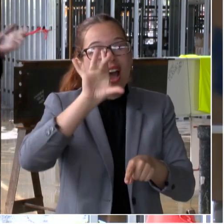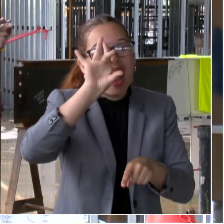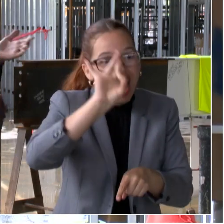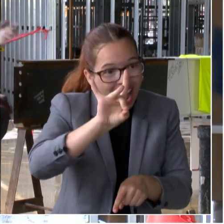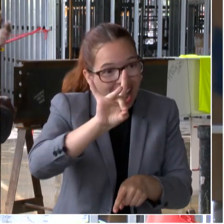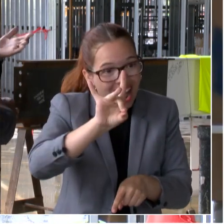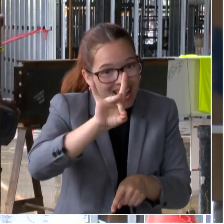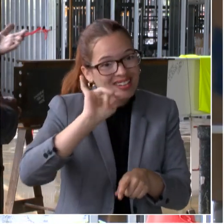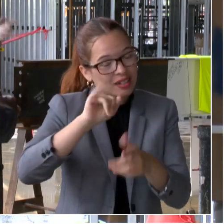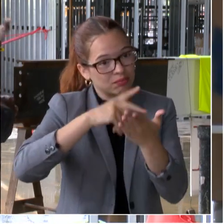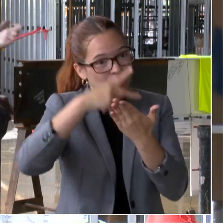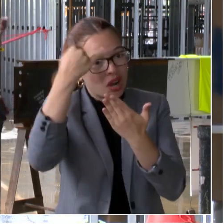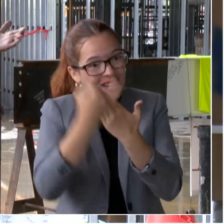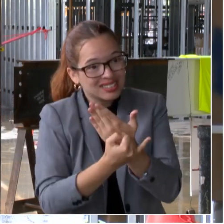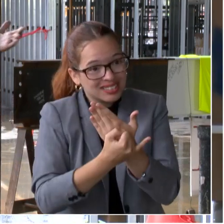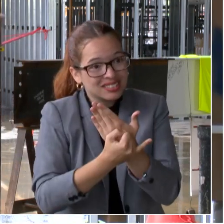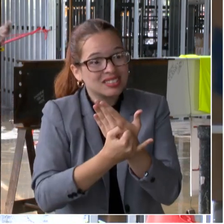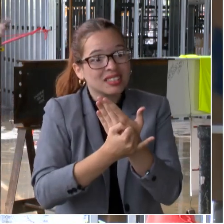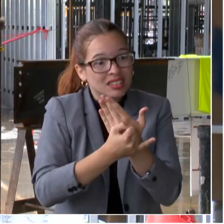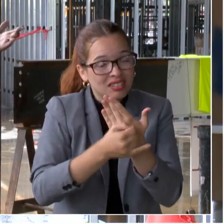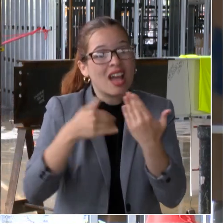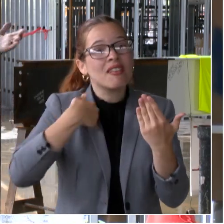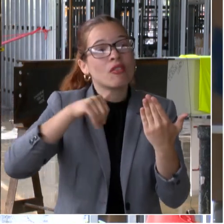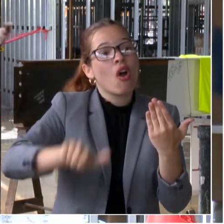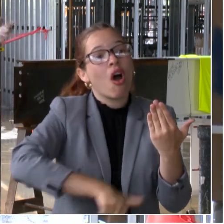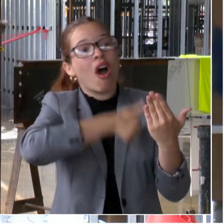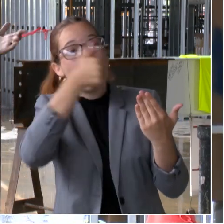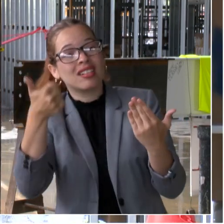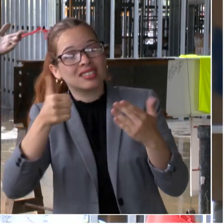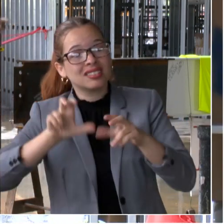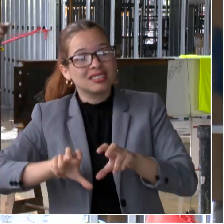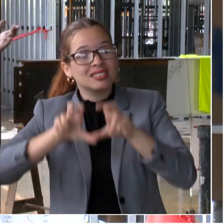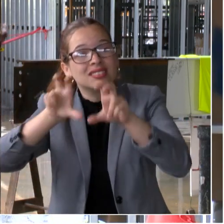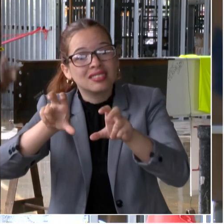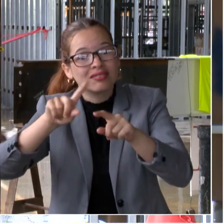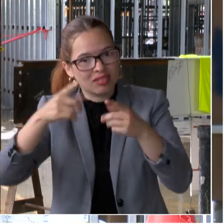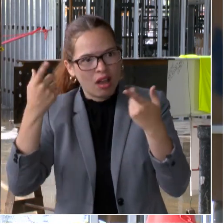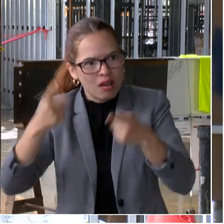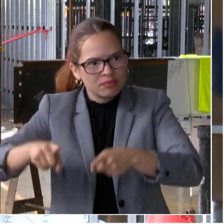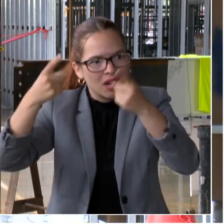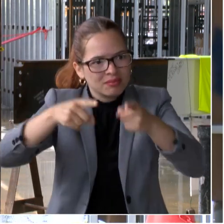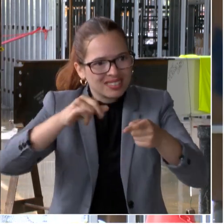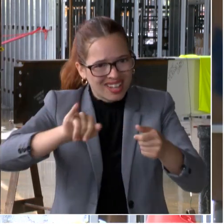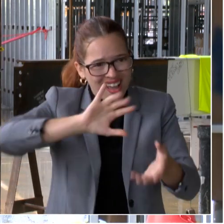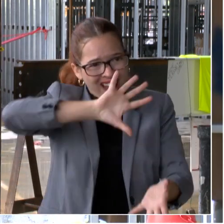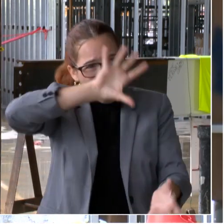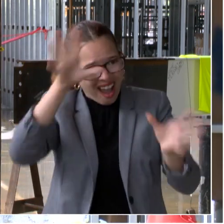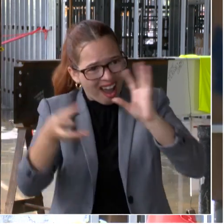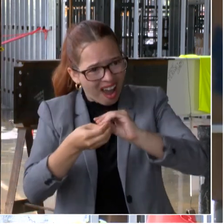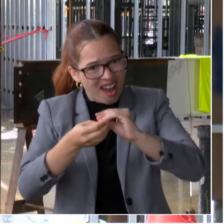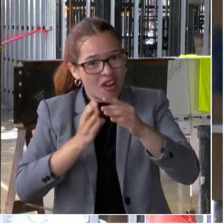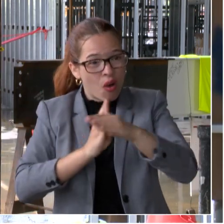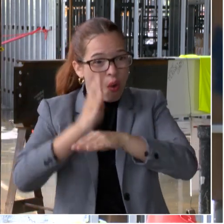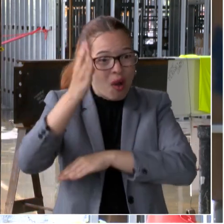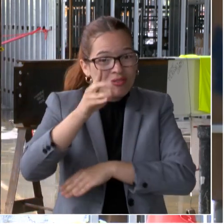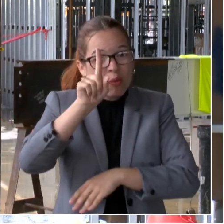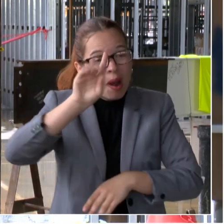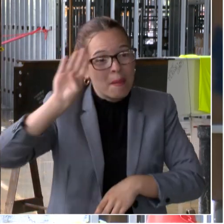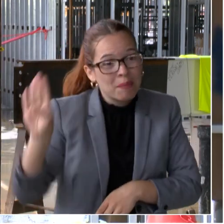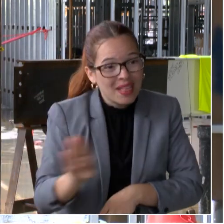So when it's all said and done, we're going to be over $1